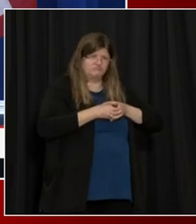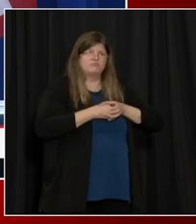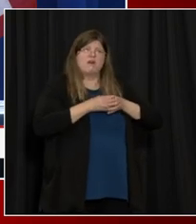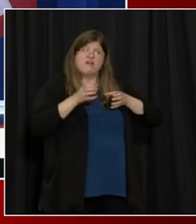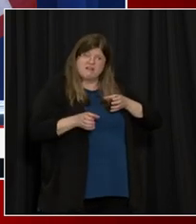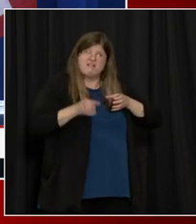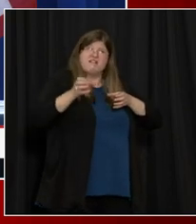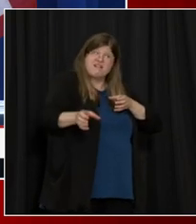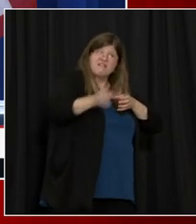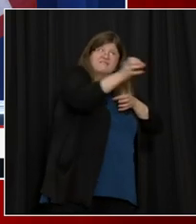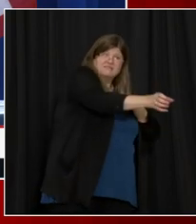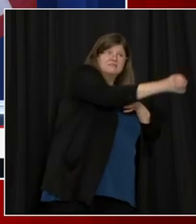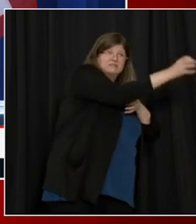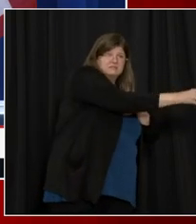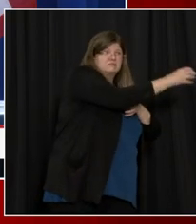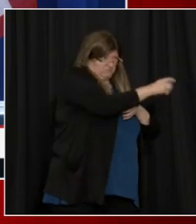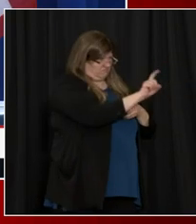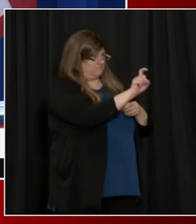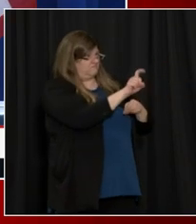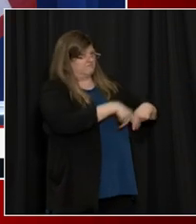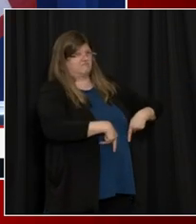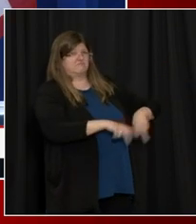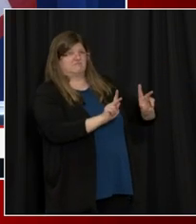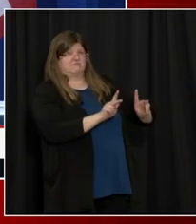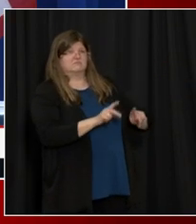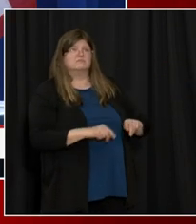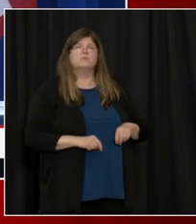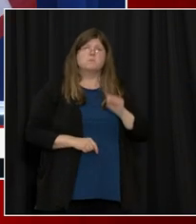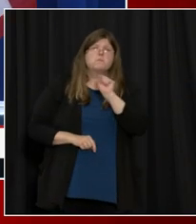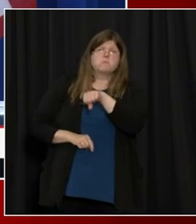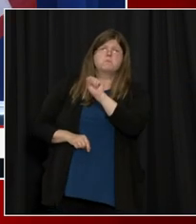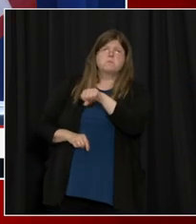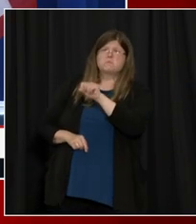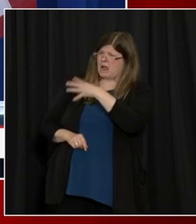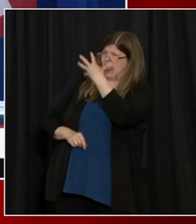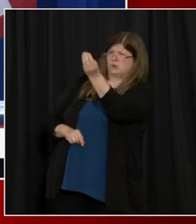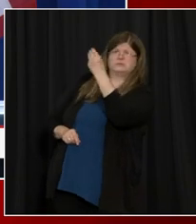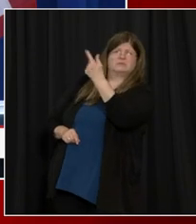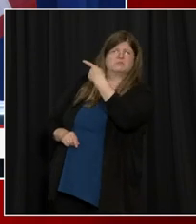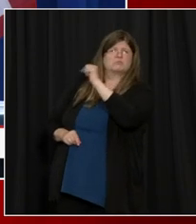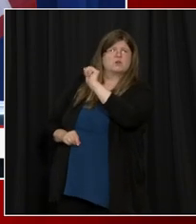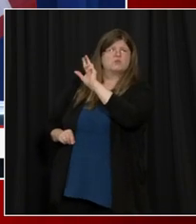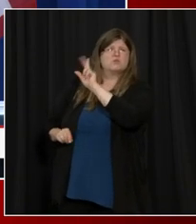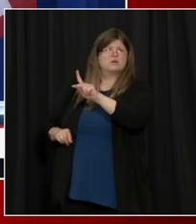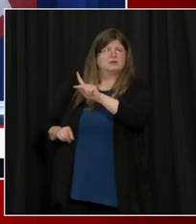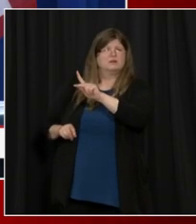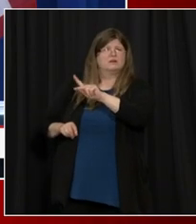sitting in the circle. Yes, you're allowed to sit in the park if you're social distancing.